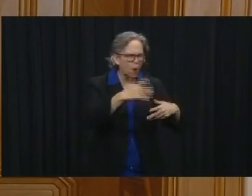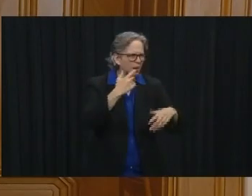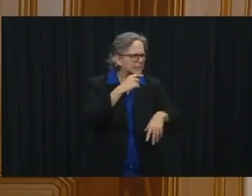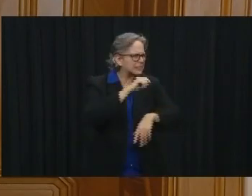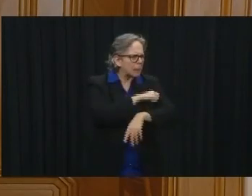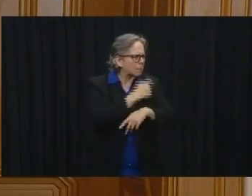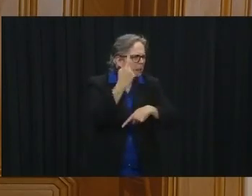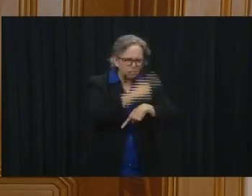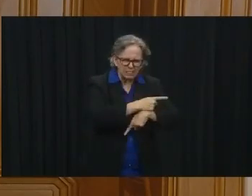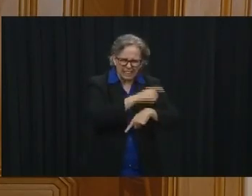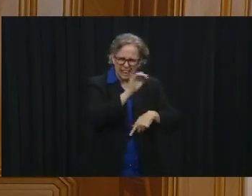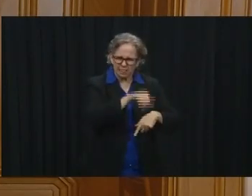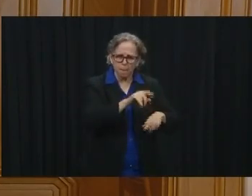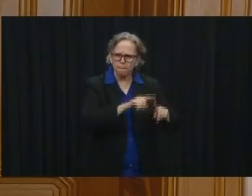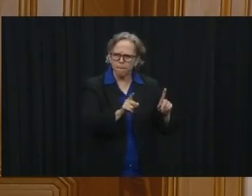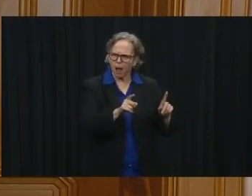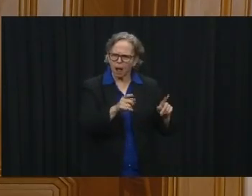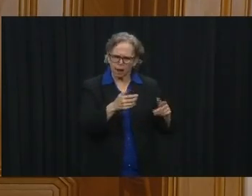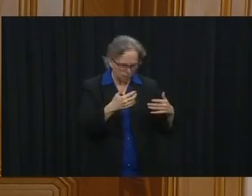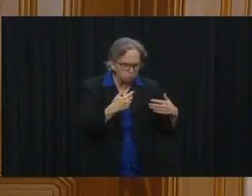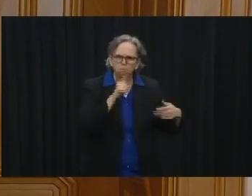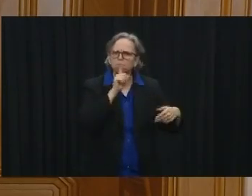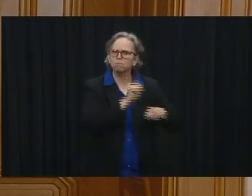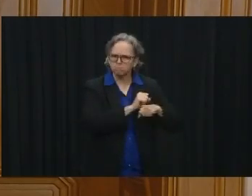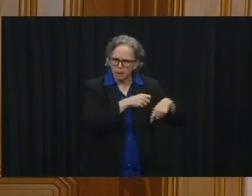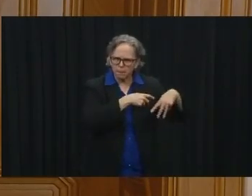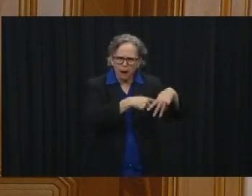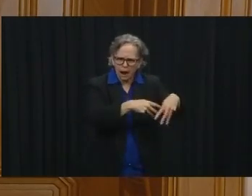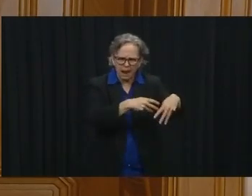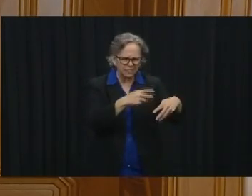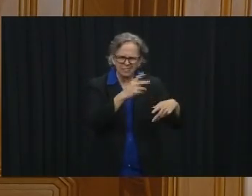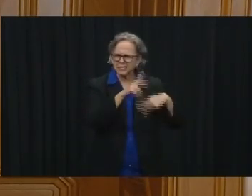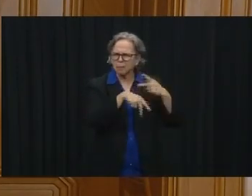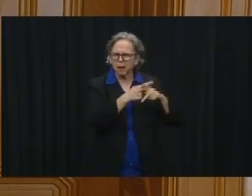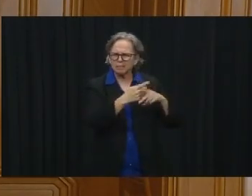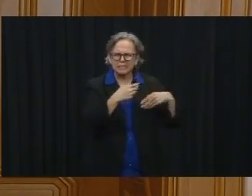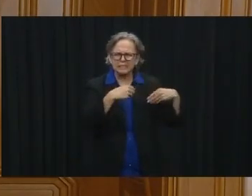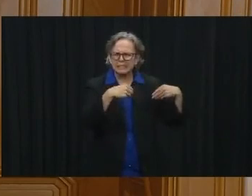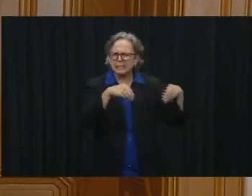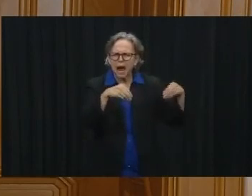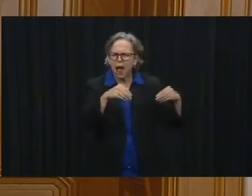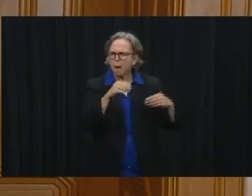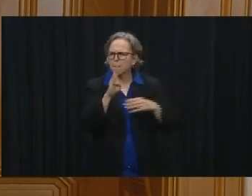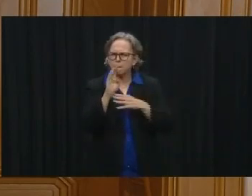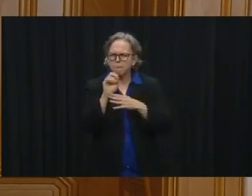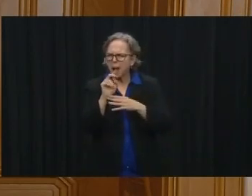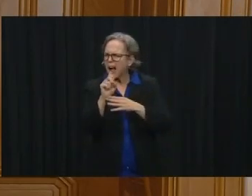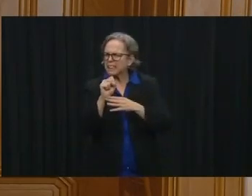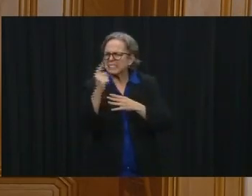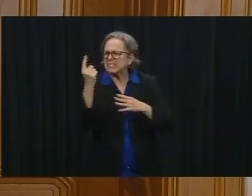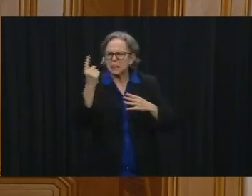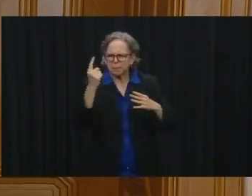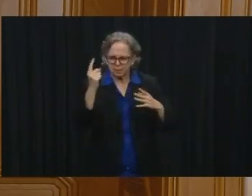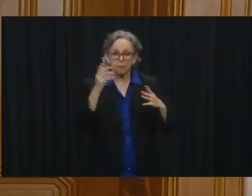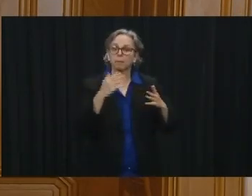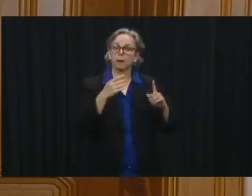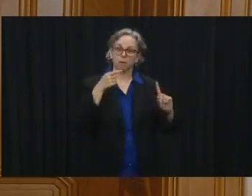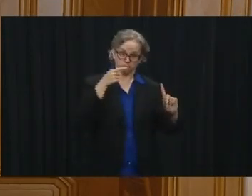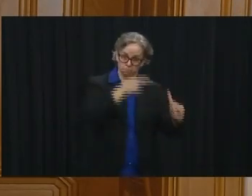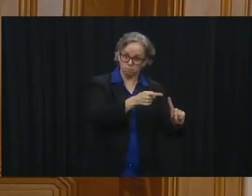parade. It may have been a parade to sell bonds. It was one of the two. And they had that parade anyway, and that